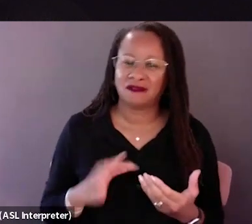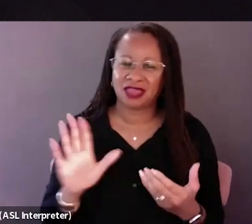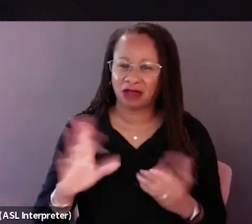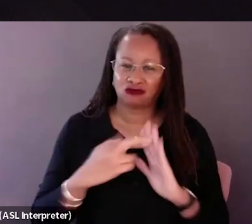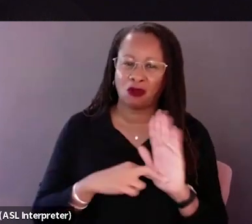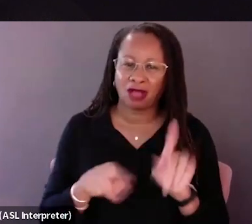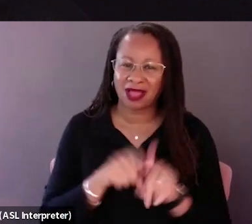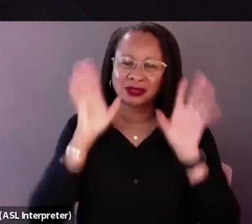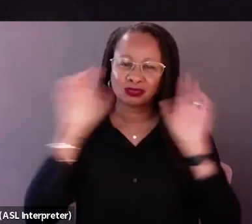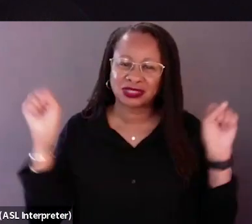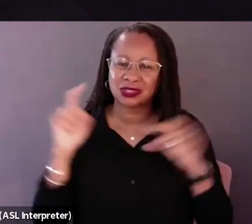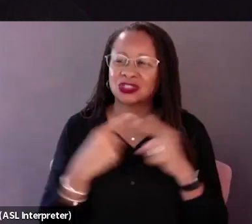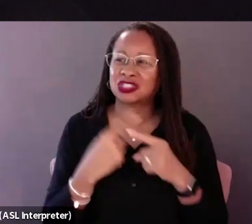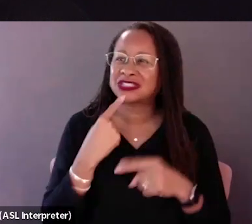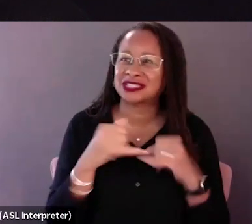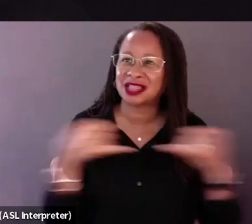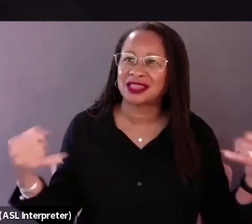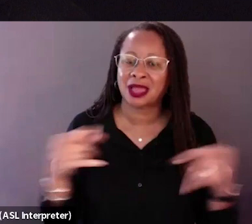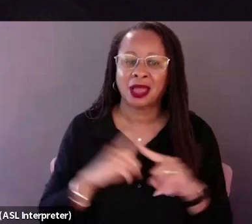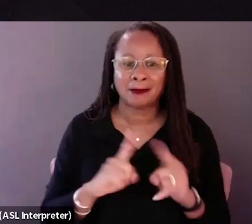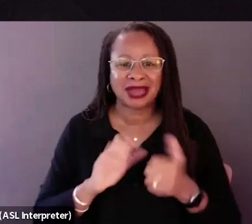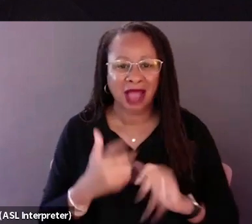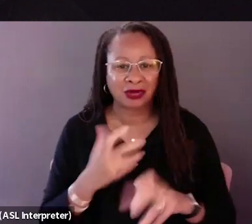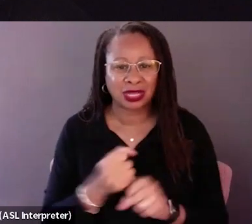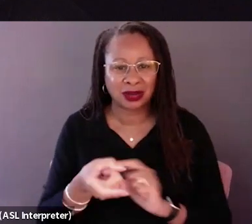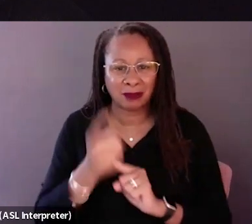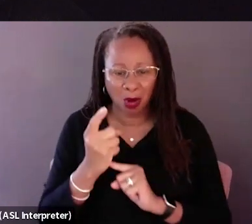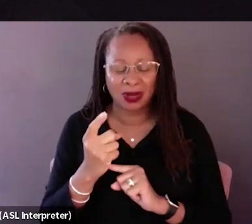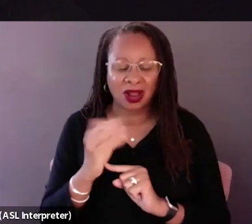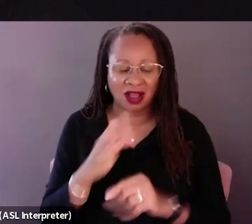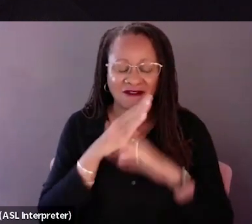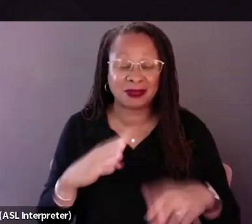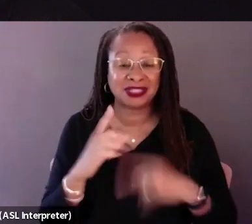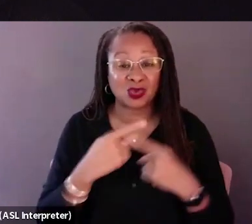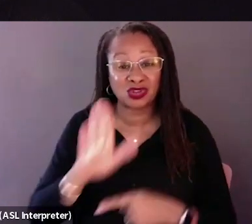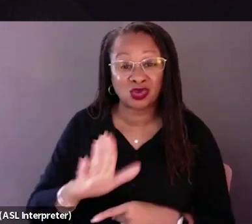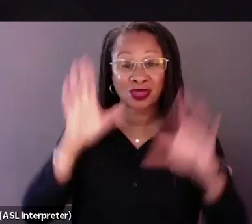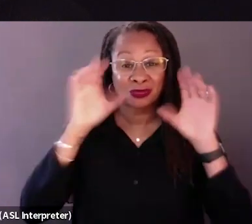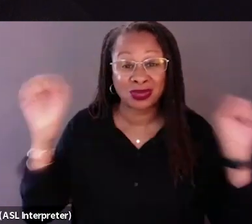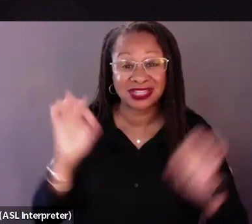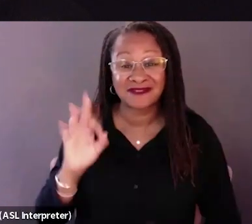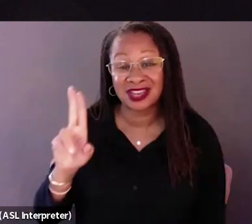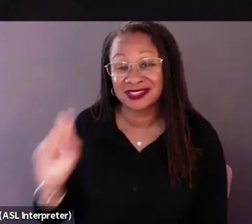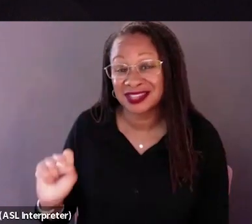when she says that line, but how to get a moment of peace when you're the president of the United States. I